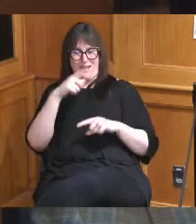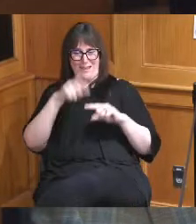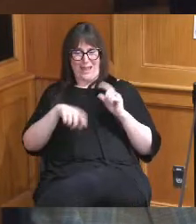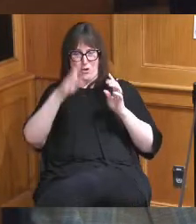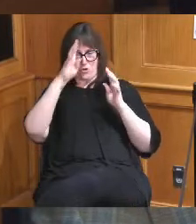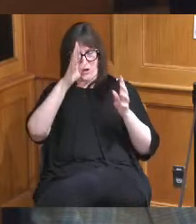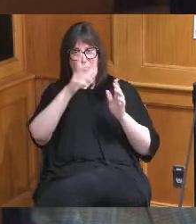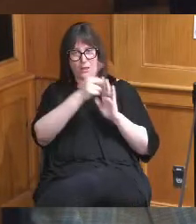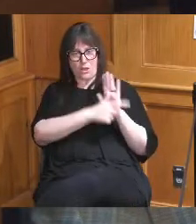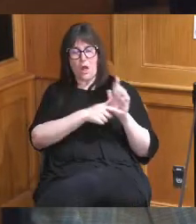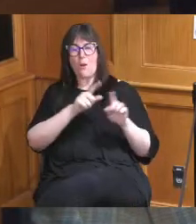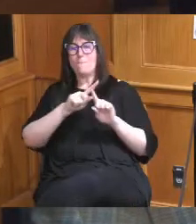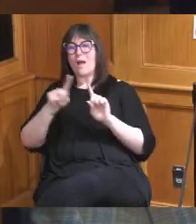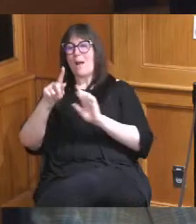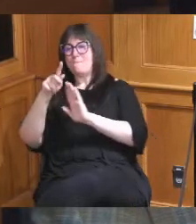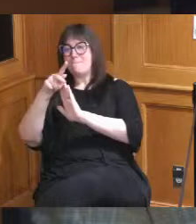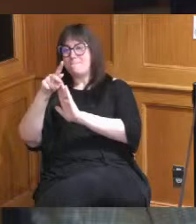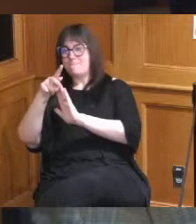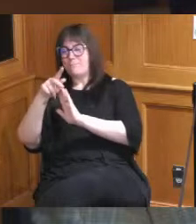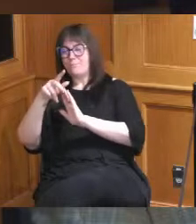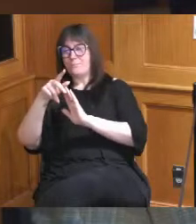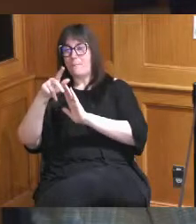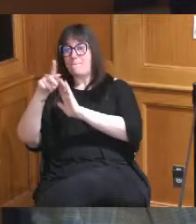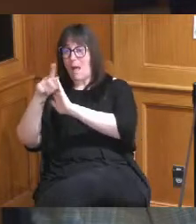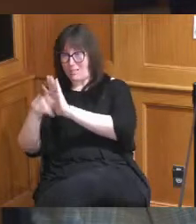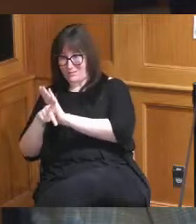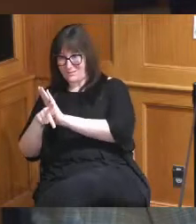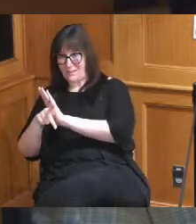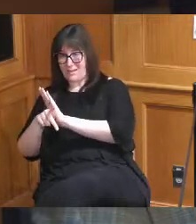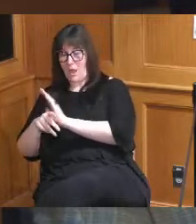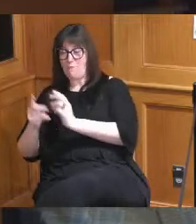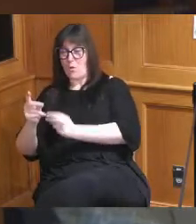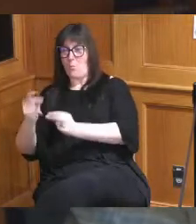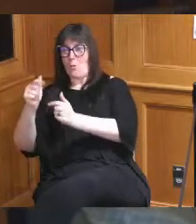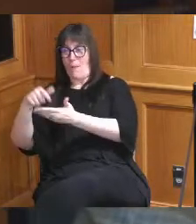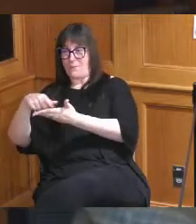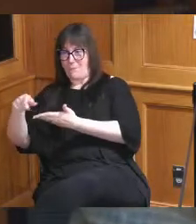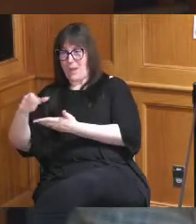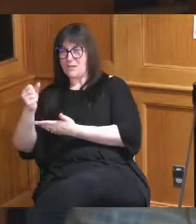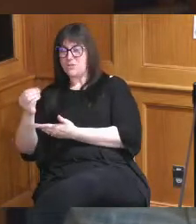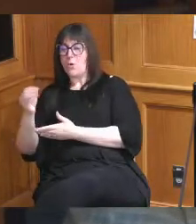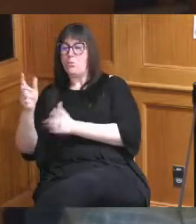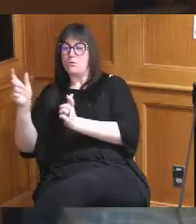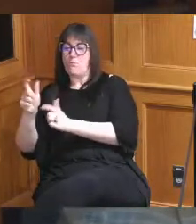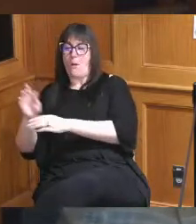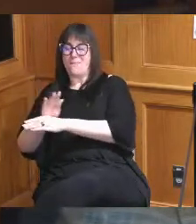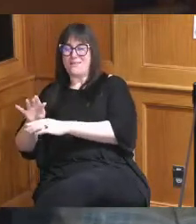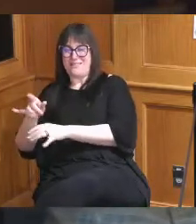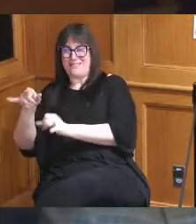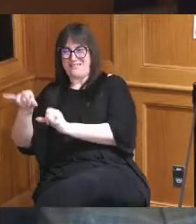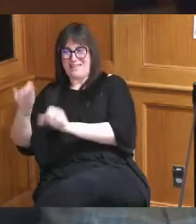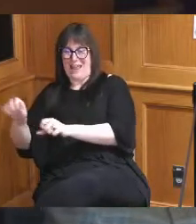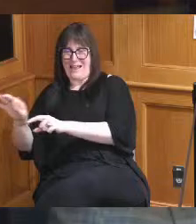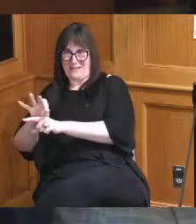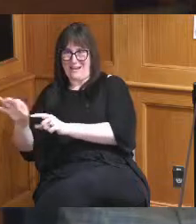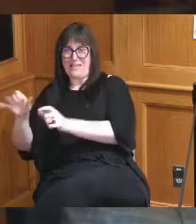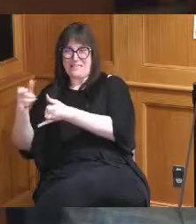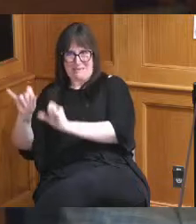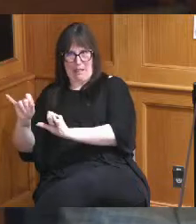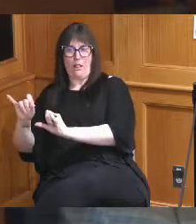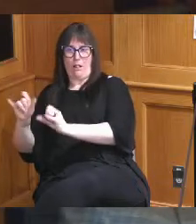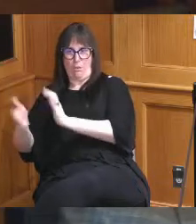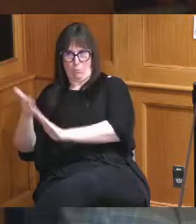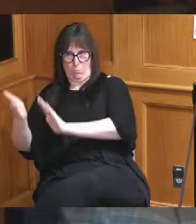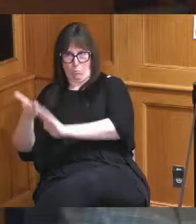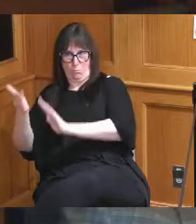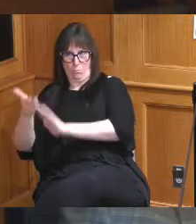create a policy of prompt pay so that the small business can still compete. You can't compete